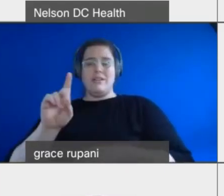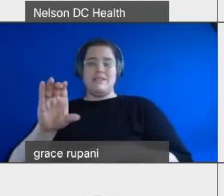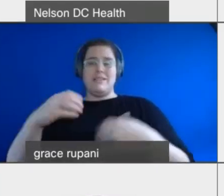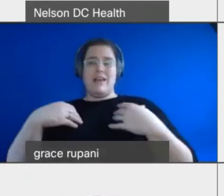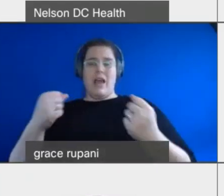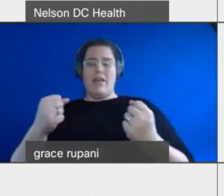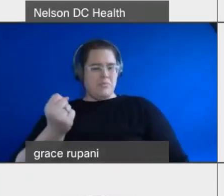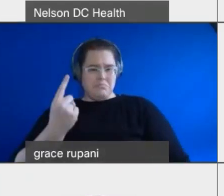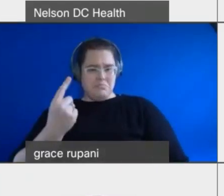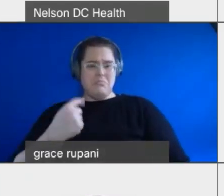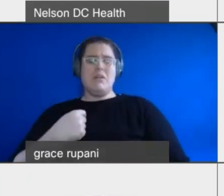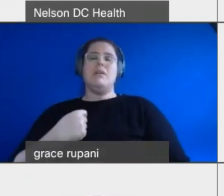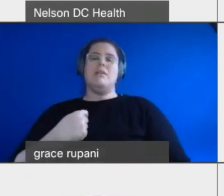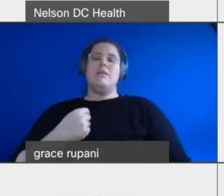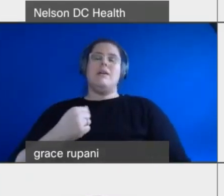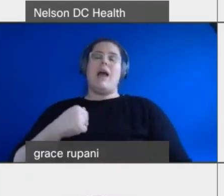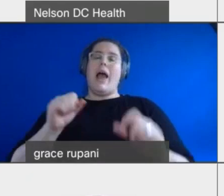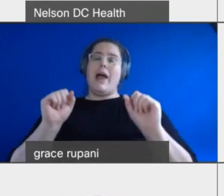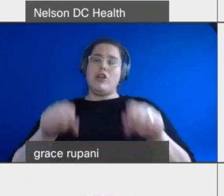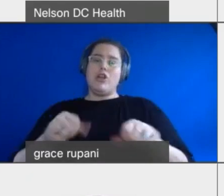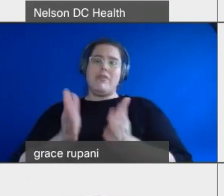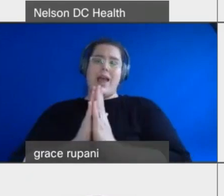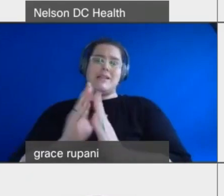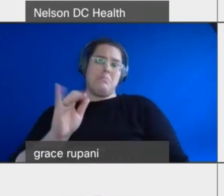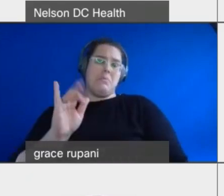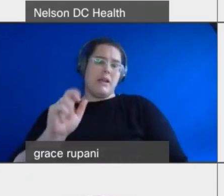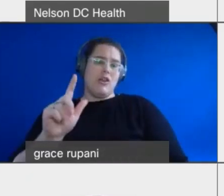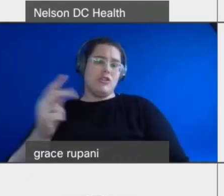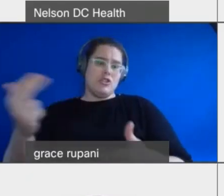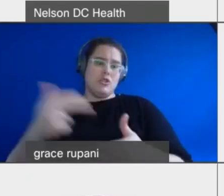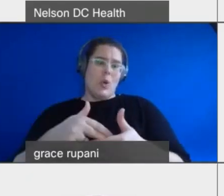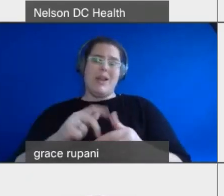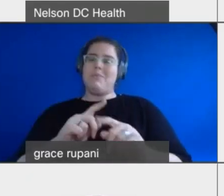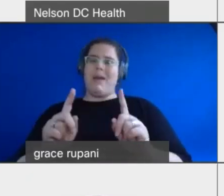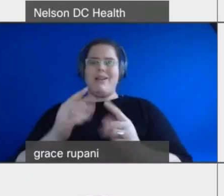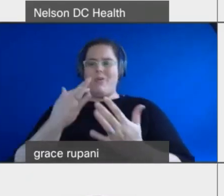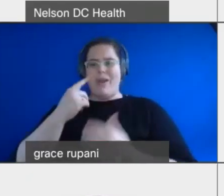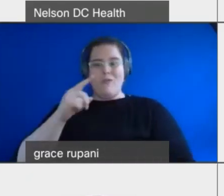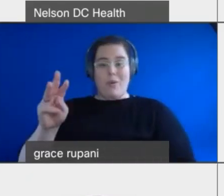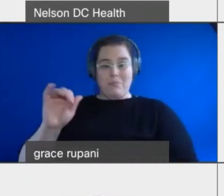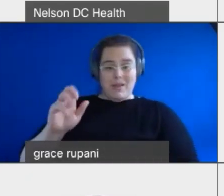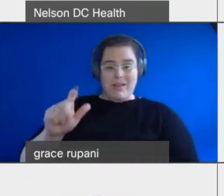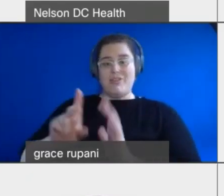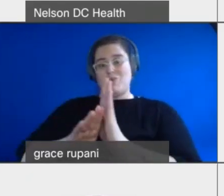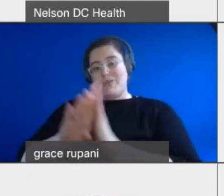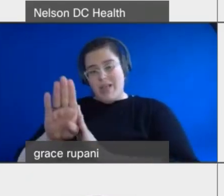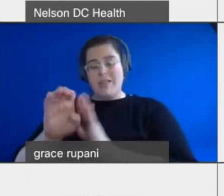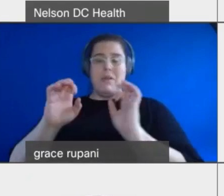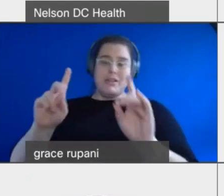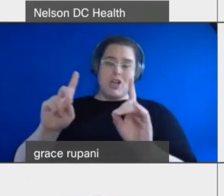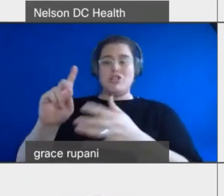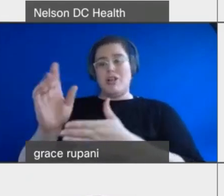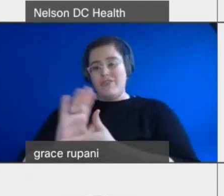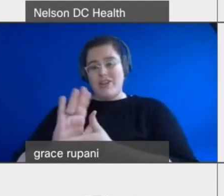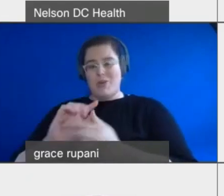have had Michael available, but Michael's one person, and to wait for him to develop an educational video when the